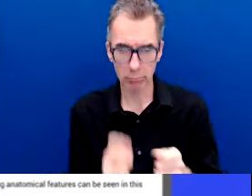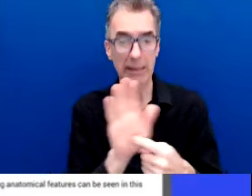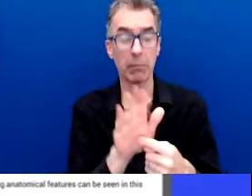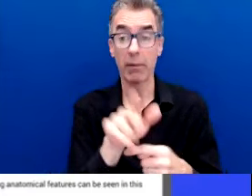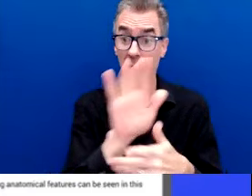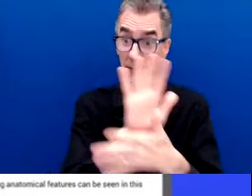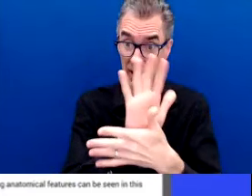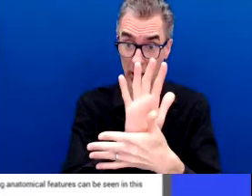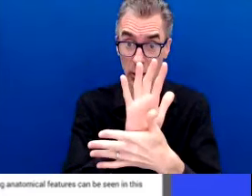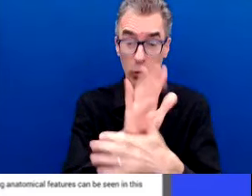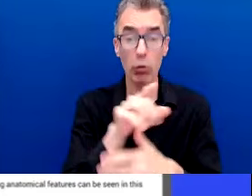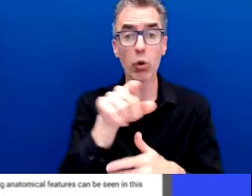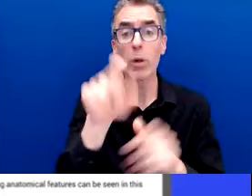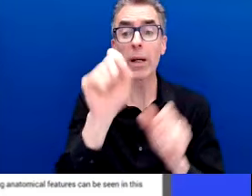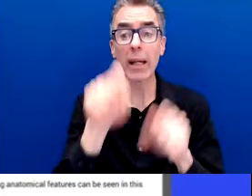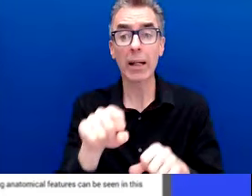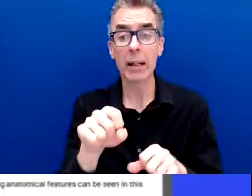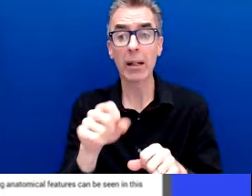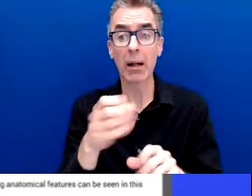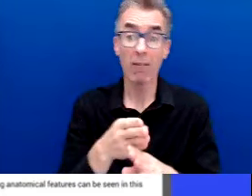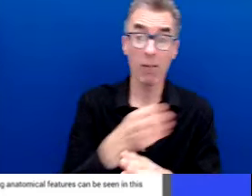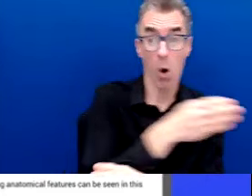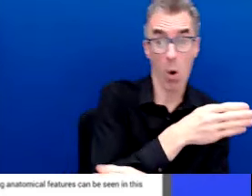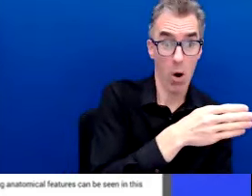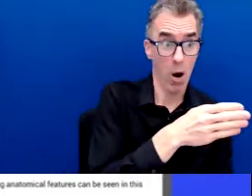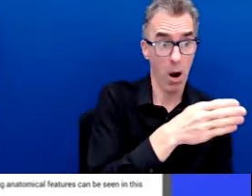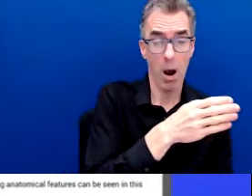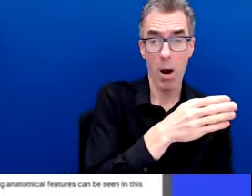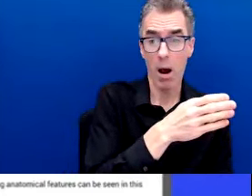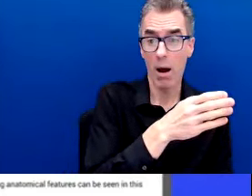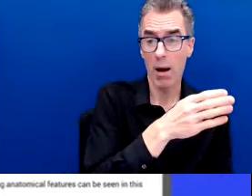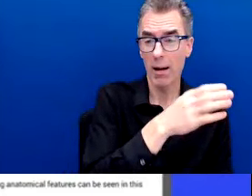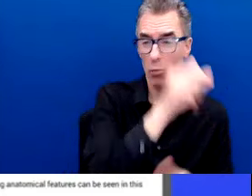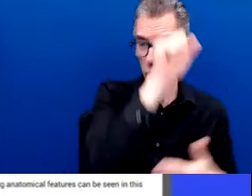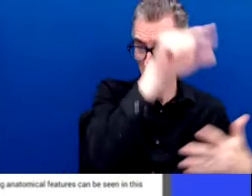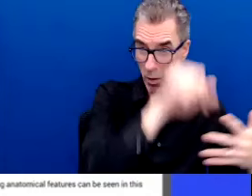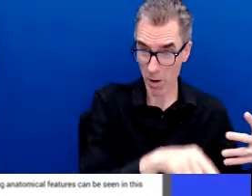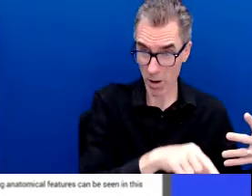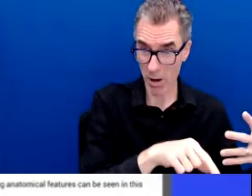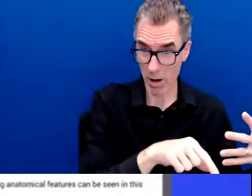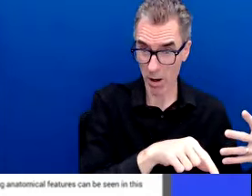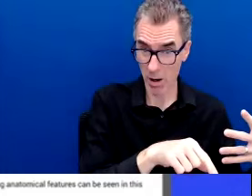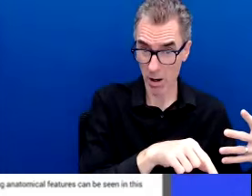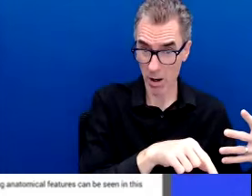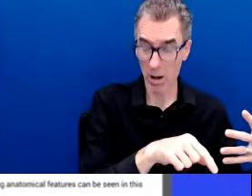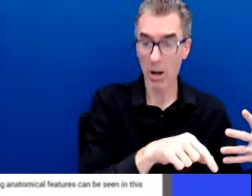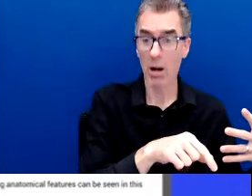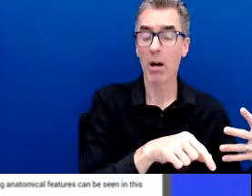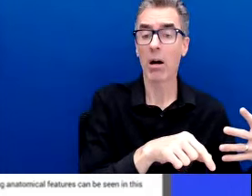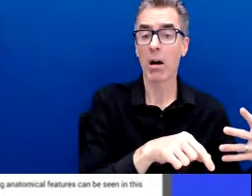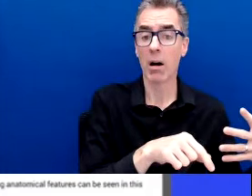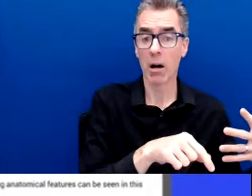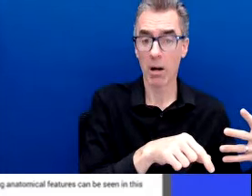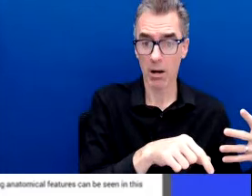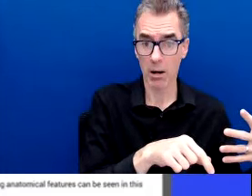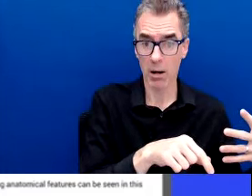you ask questions ahead of time and the student knows all those questions. Well, then maybe you skip the next 30 seconds of the video or the